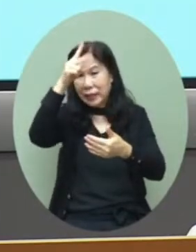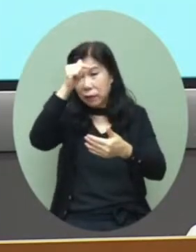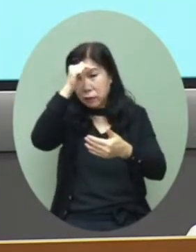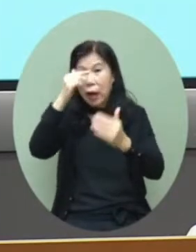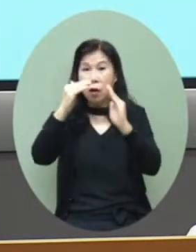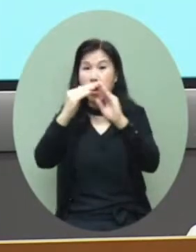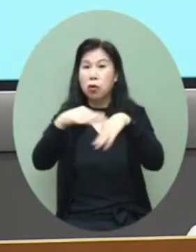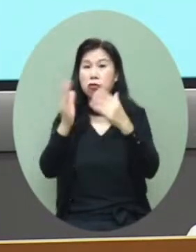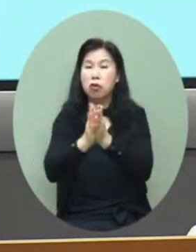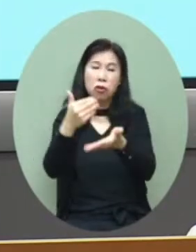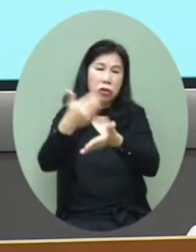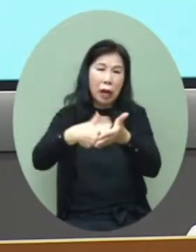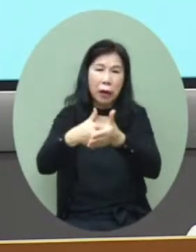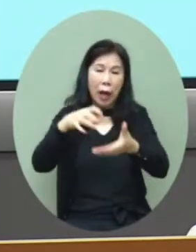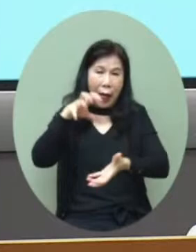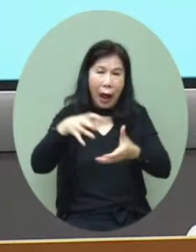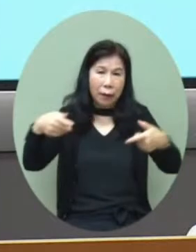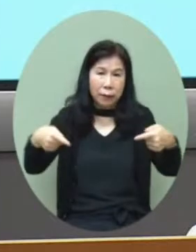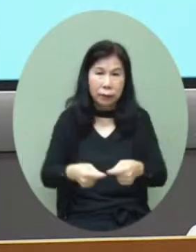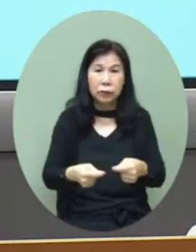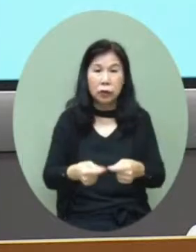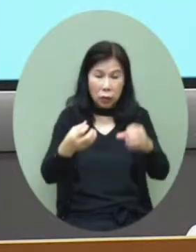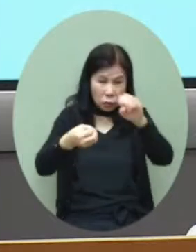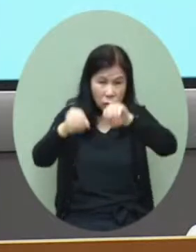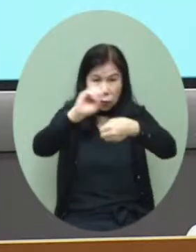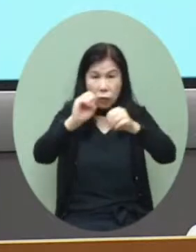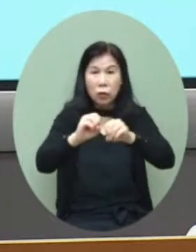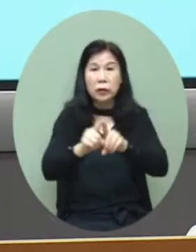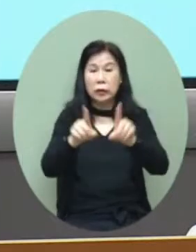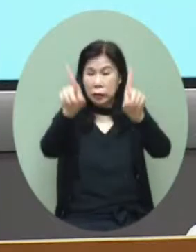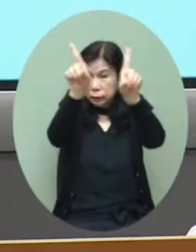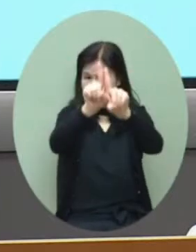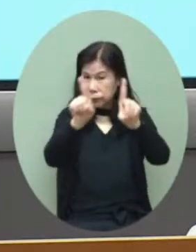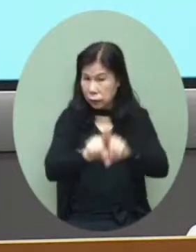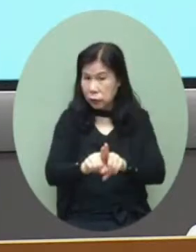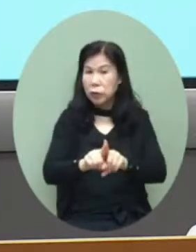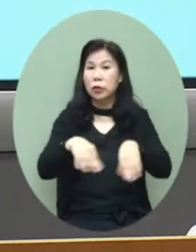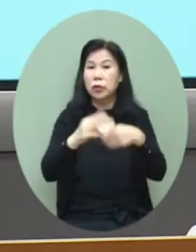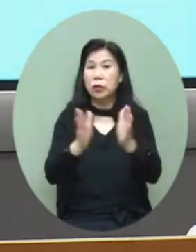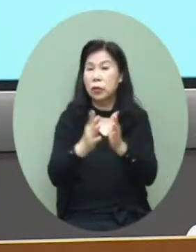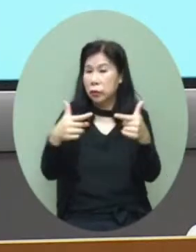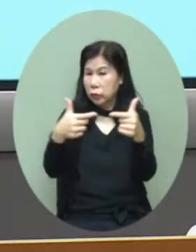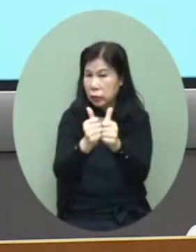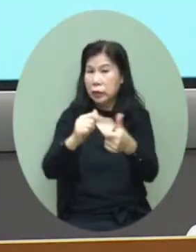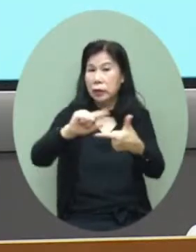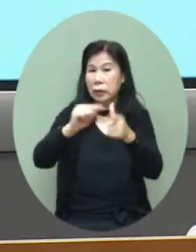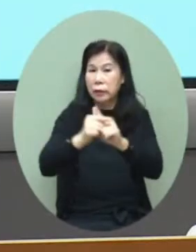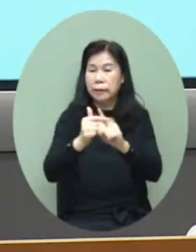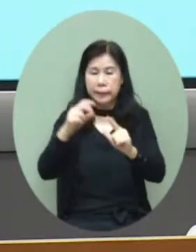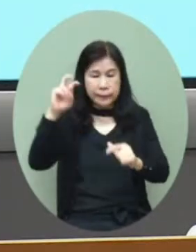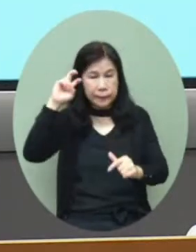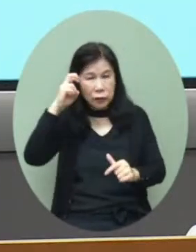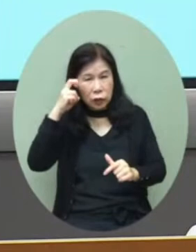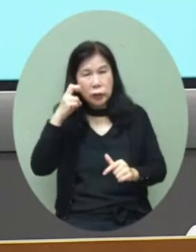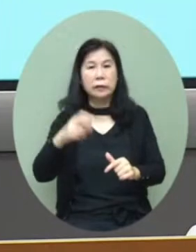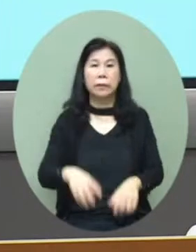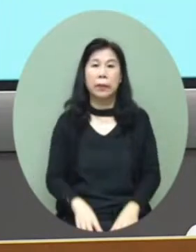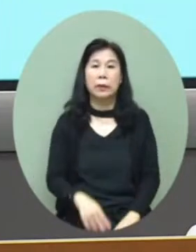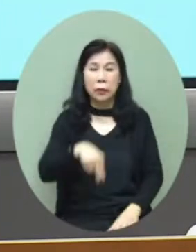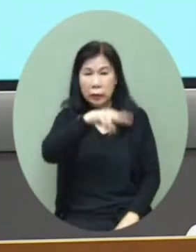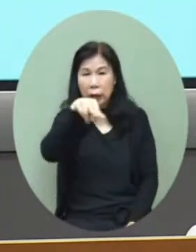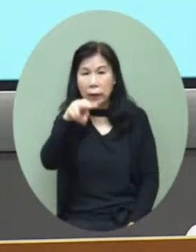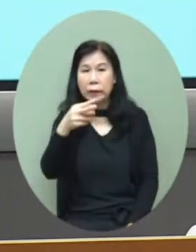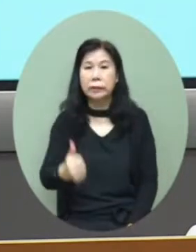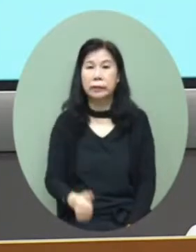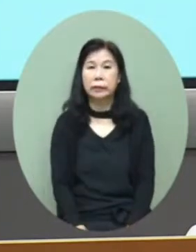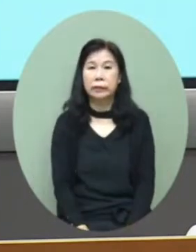scientific evidence and analysis of data so as to differentiate people into different